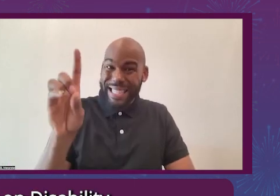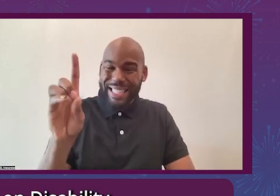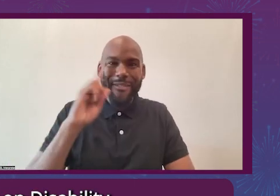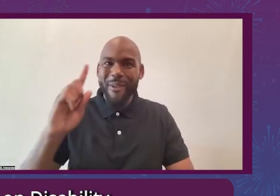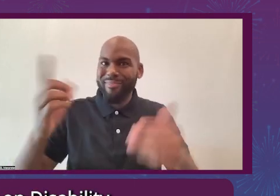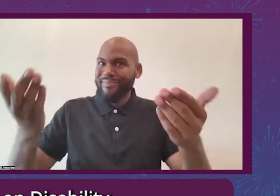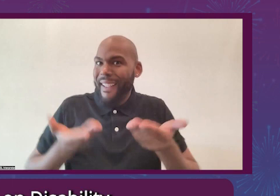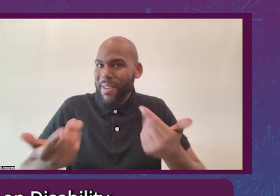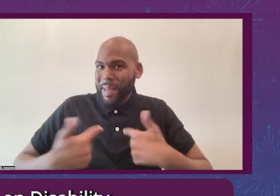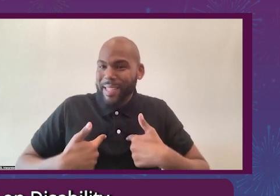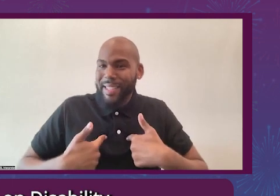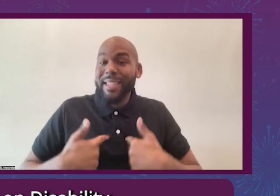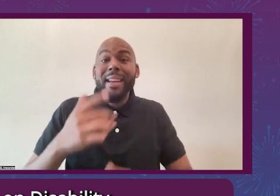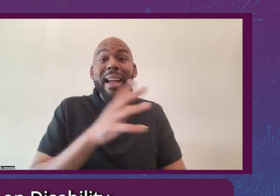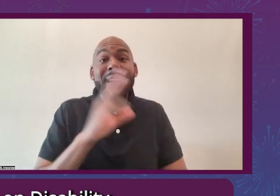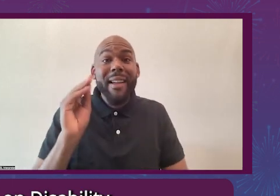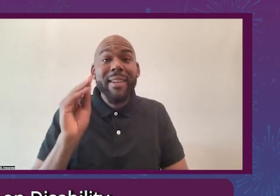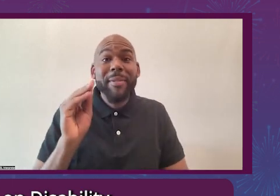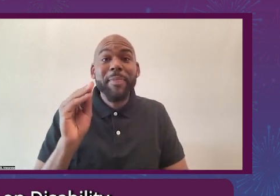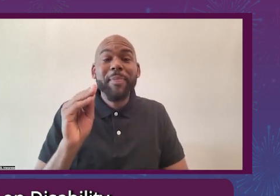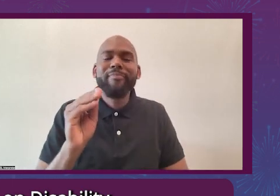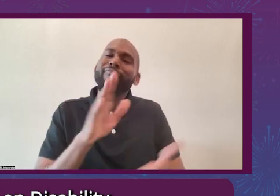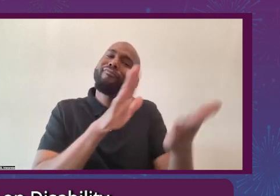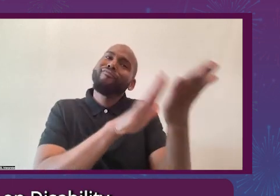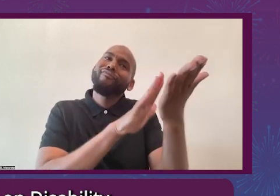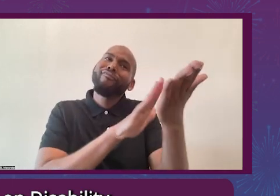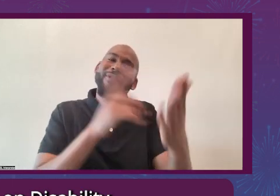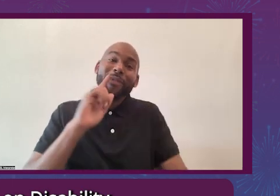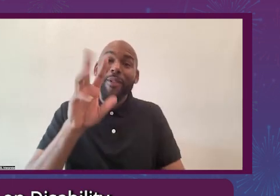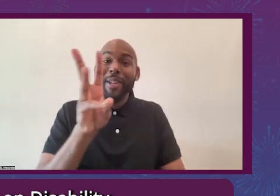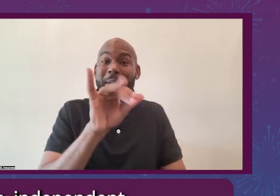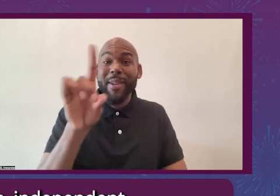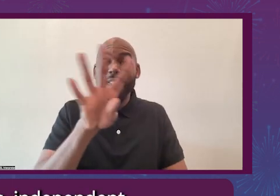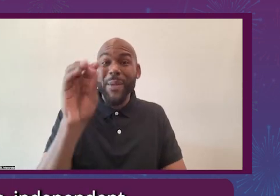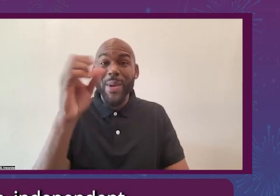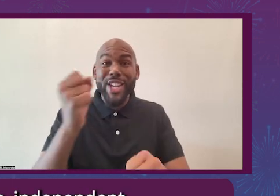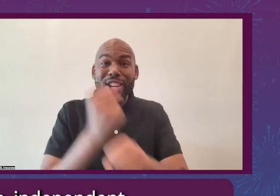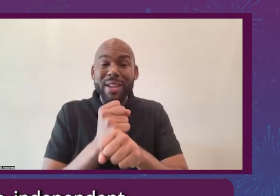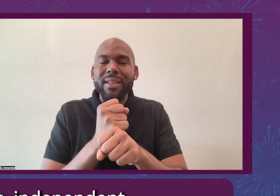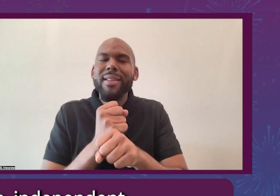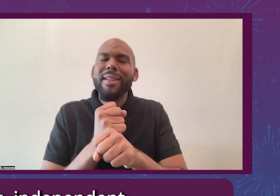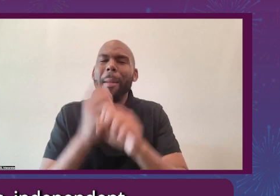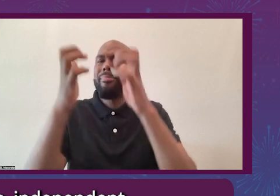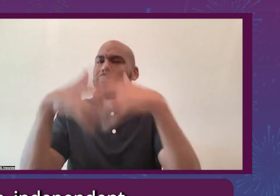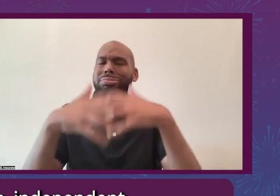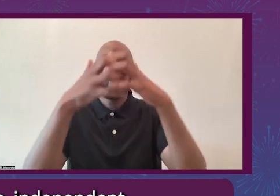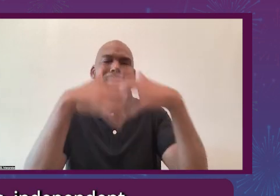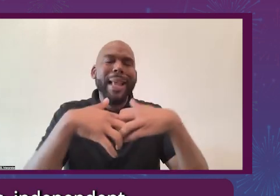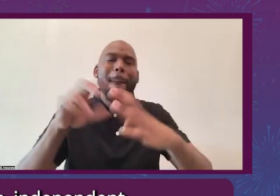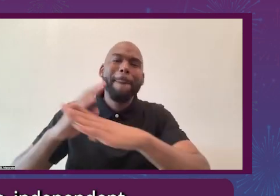Institute on Disability for having me. And congrats to the WID for 40 years breaking